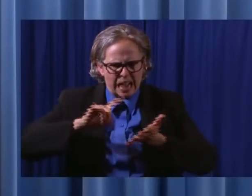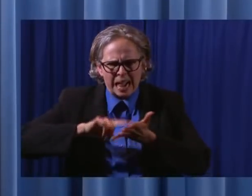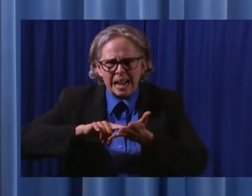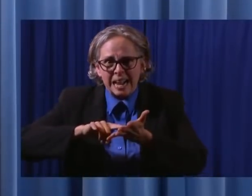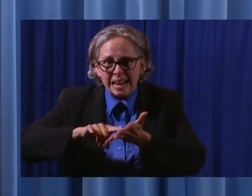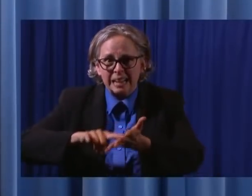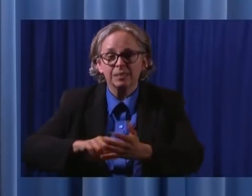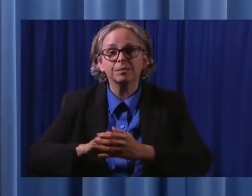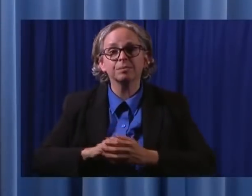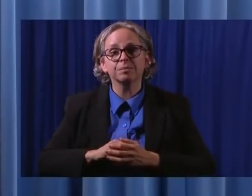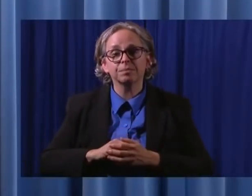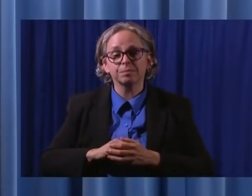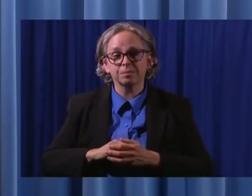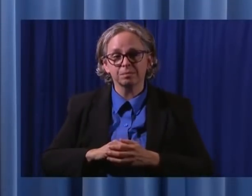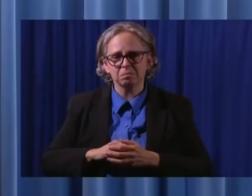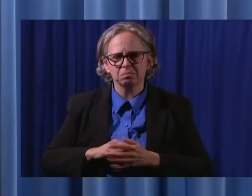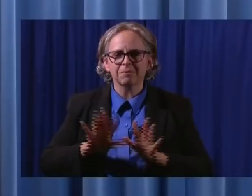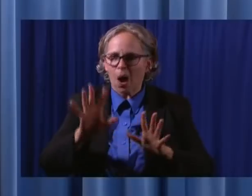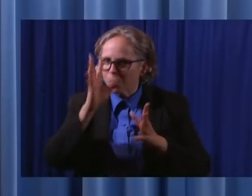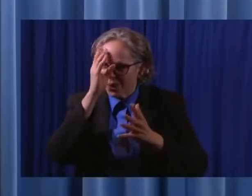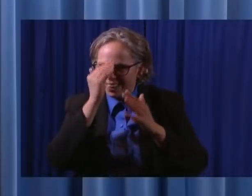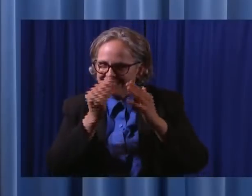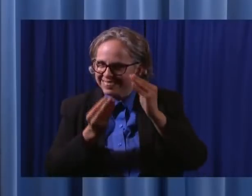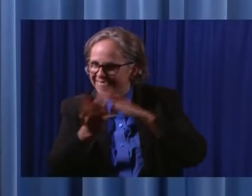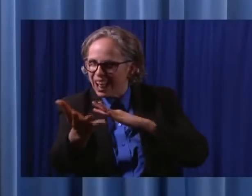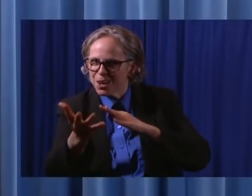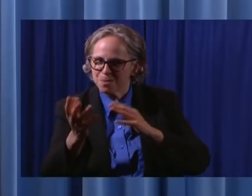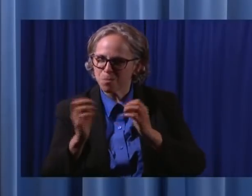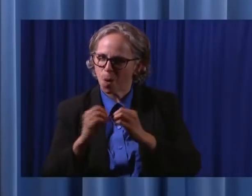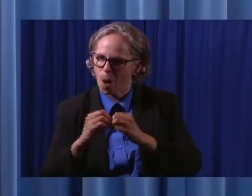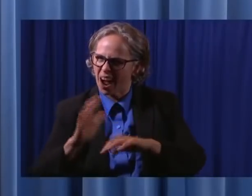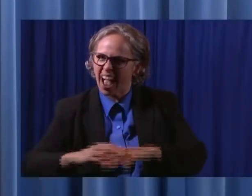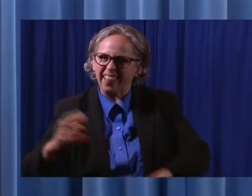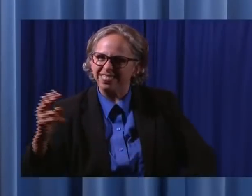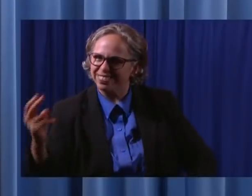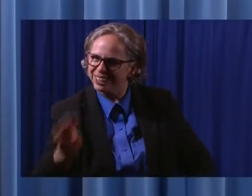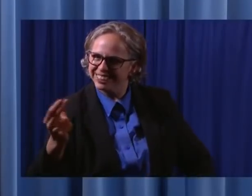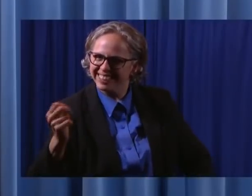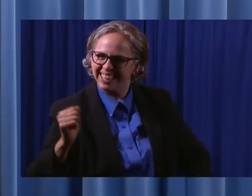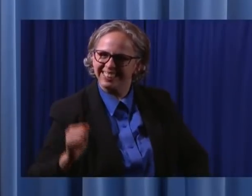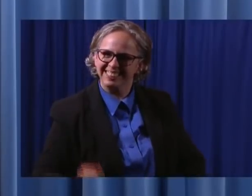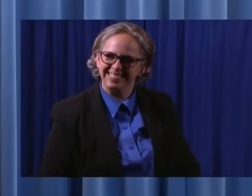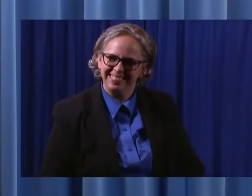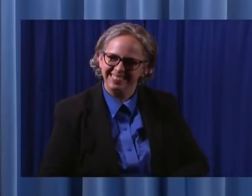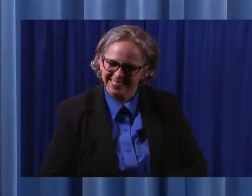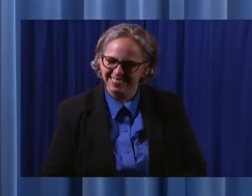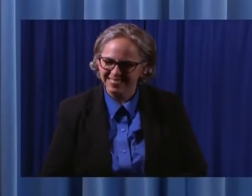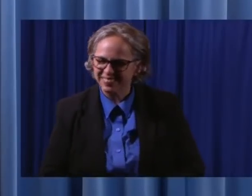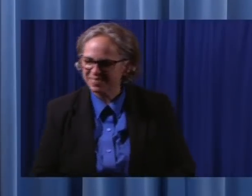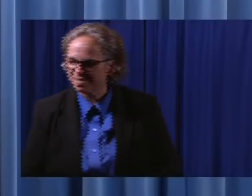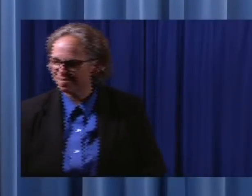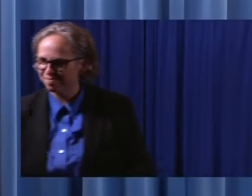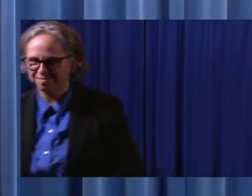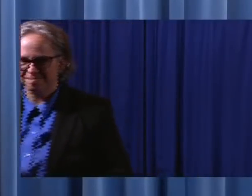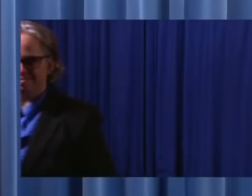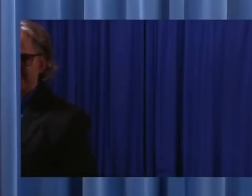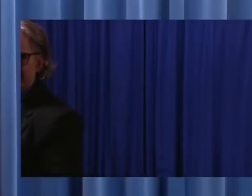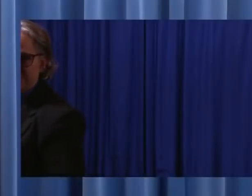to try to get back with you on some data. Widespread, or you just don't know at this